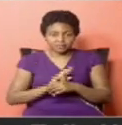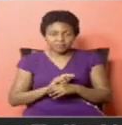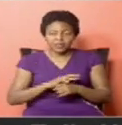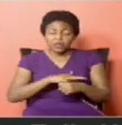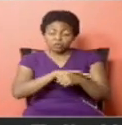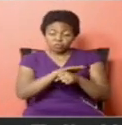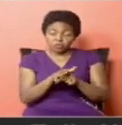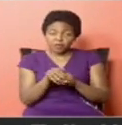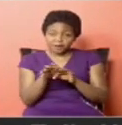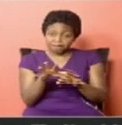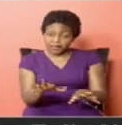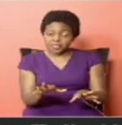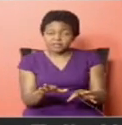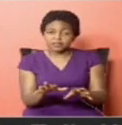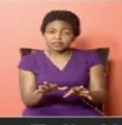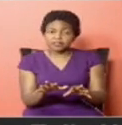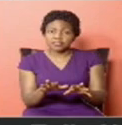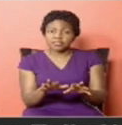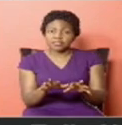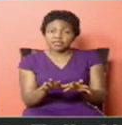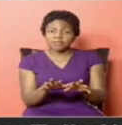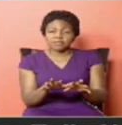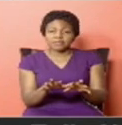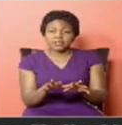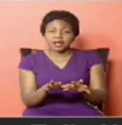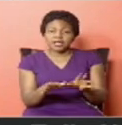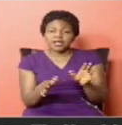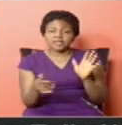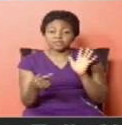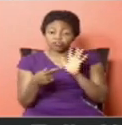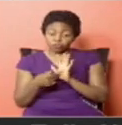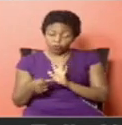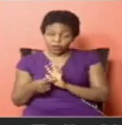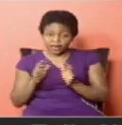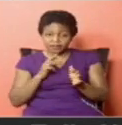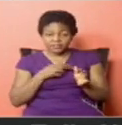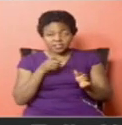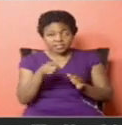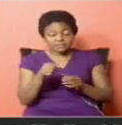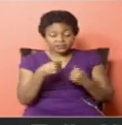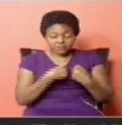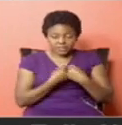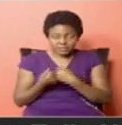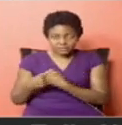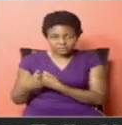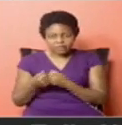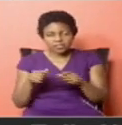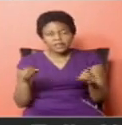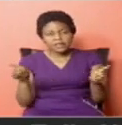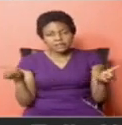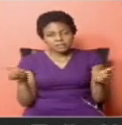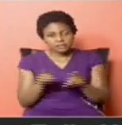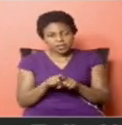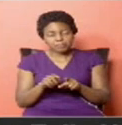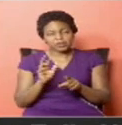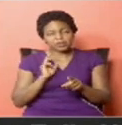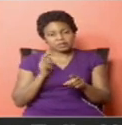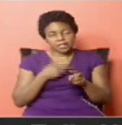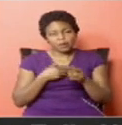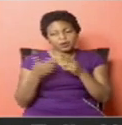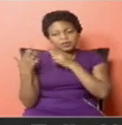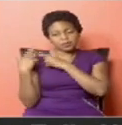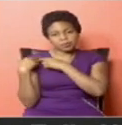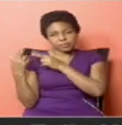COVID-19 pandemic has clearly highlighted these challenges, and it is therefore our